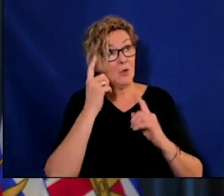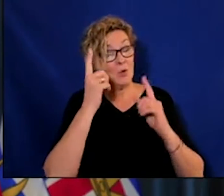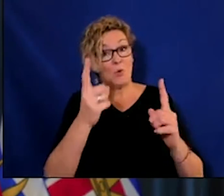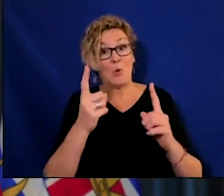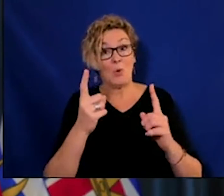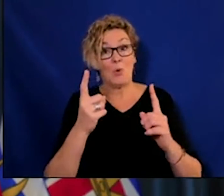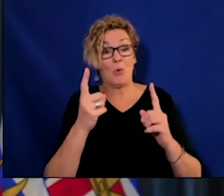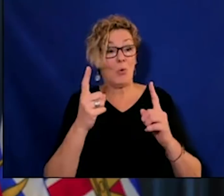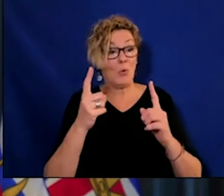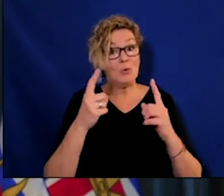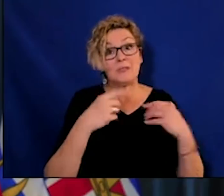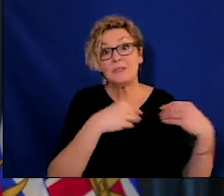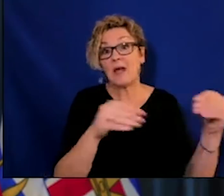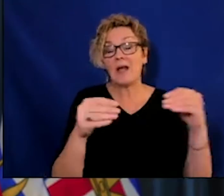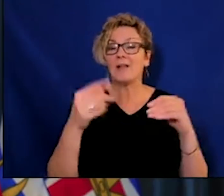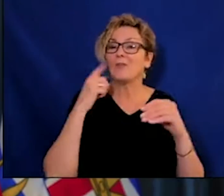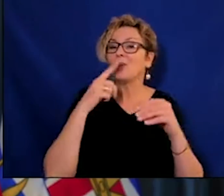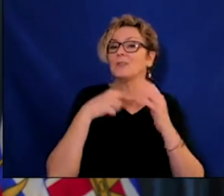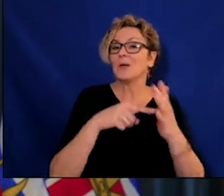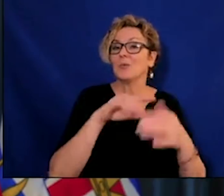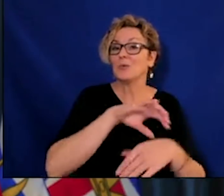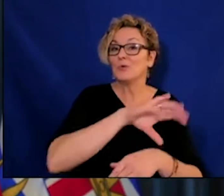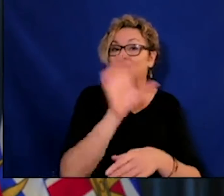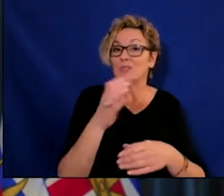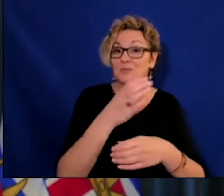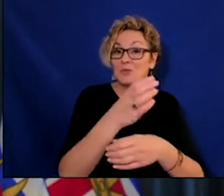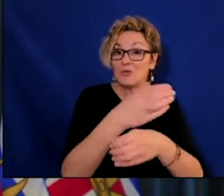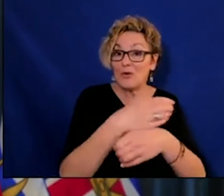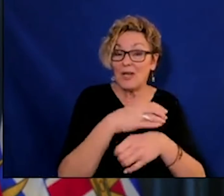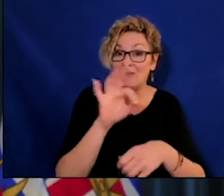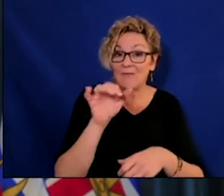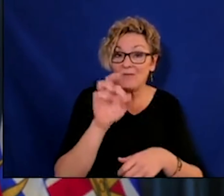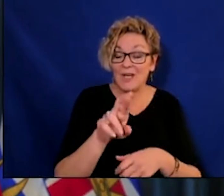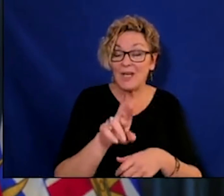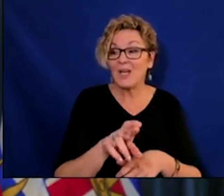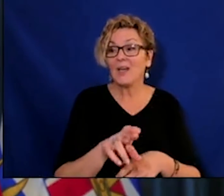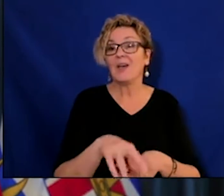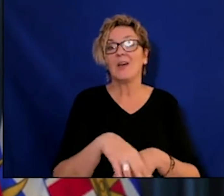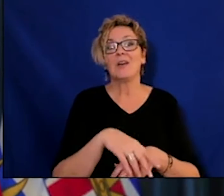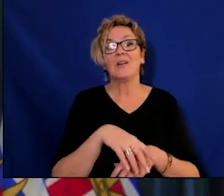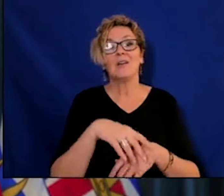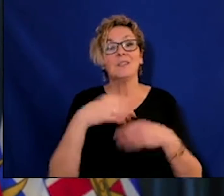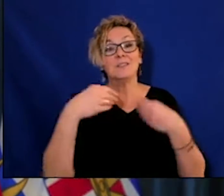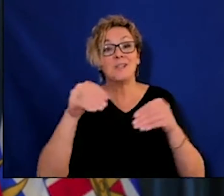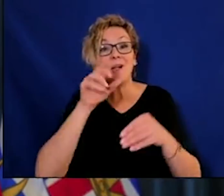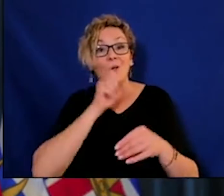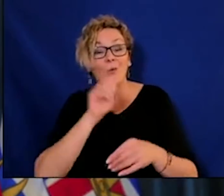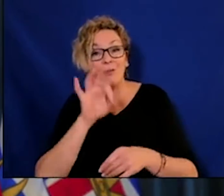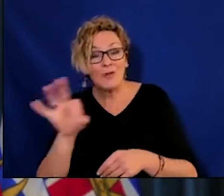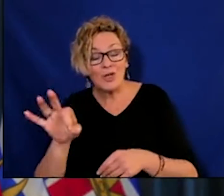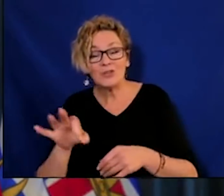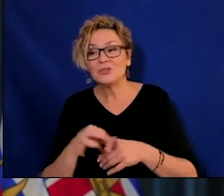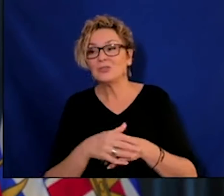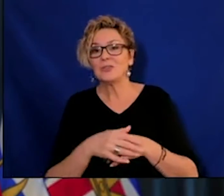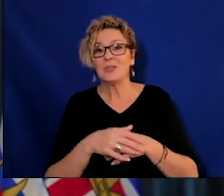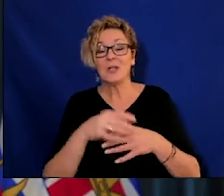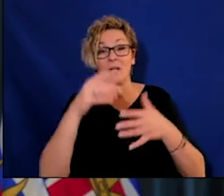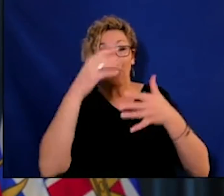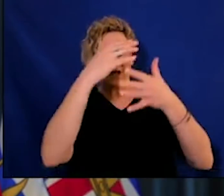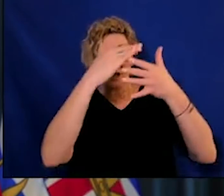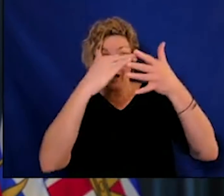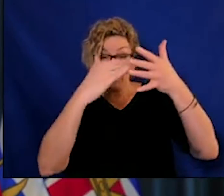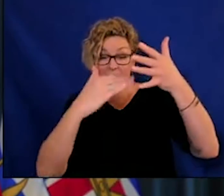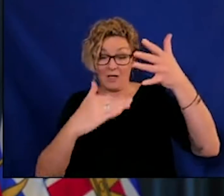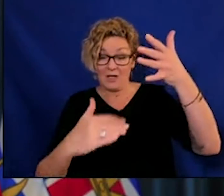services, e.g. Christmas craft markets, home shows, antique fairs, and the like, and for certainty, including a gathering